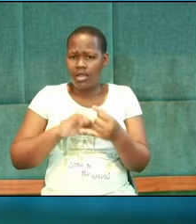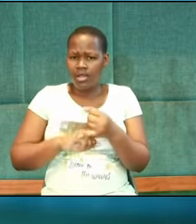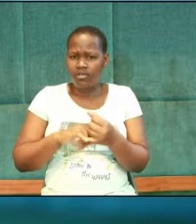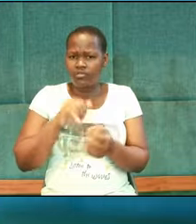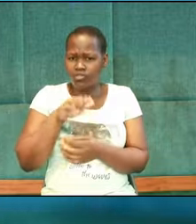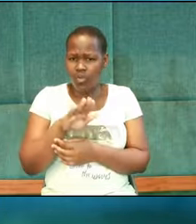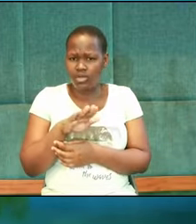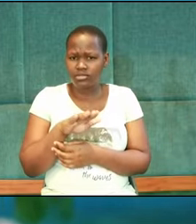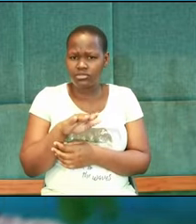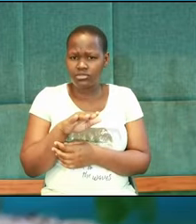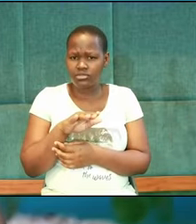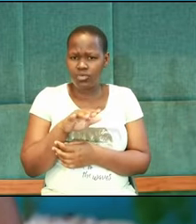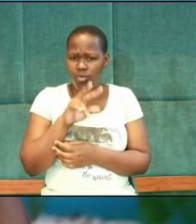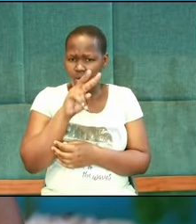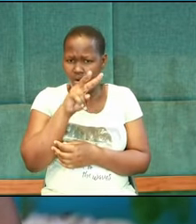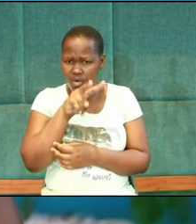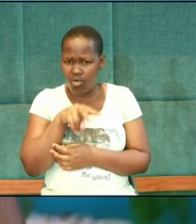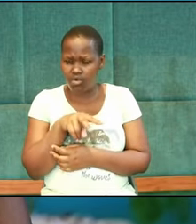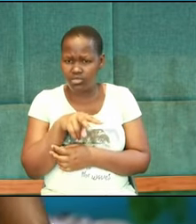I don't know.